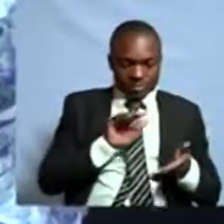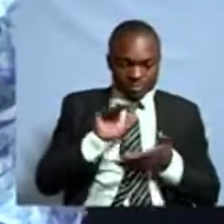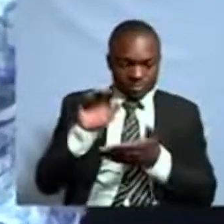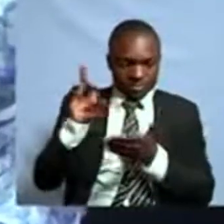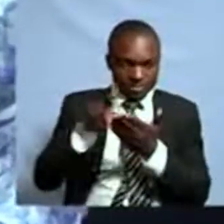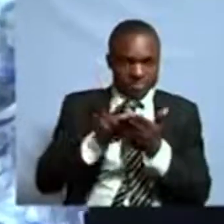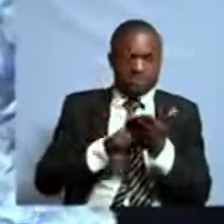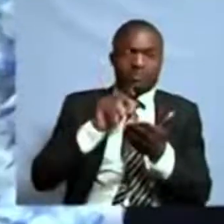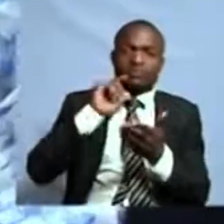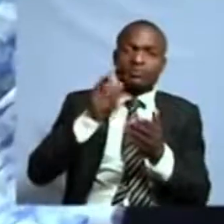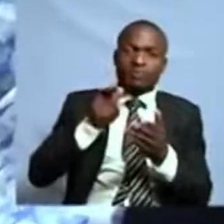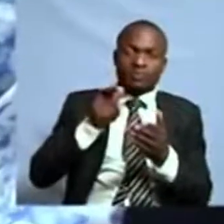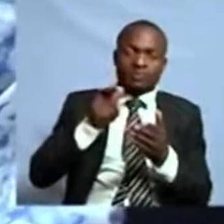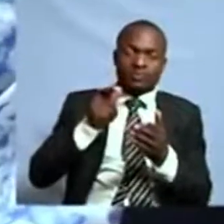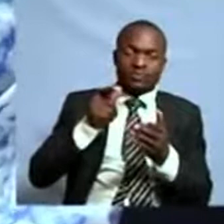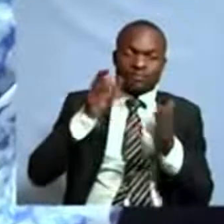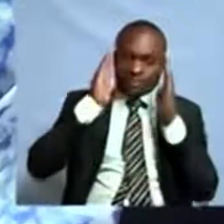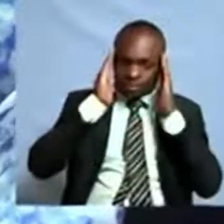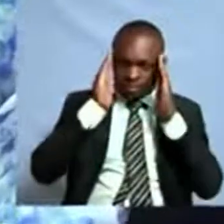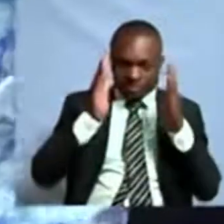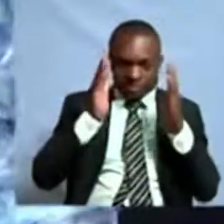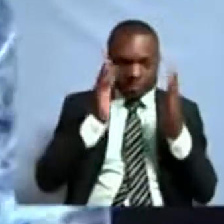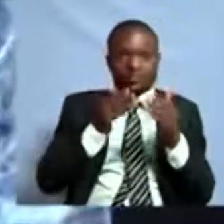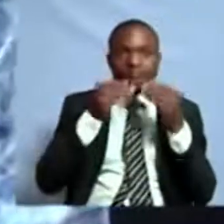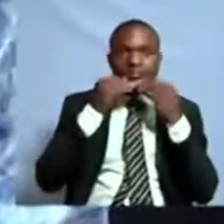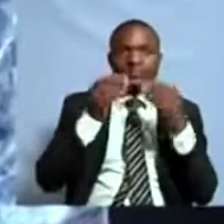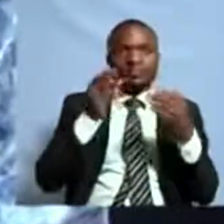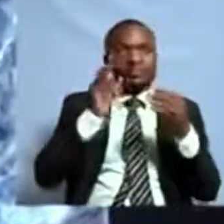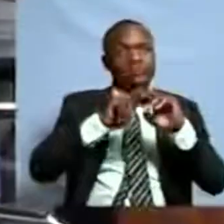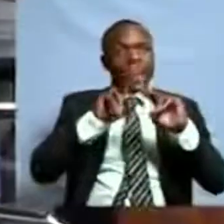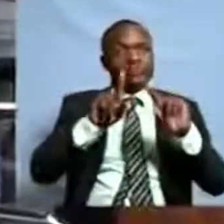given much further consideration. Thank you, Chair.